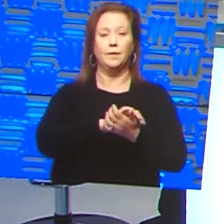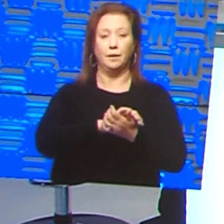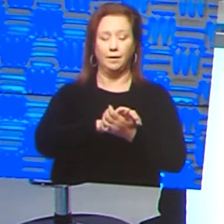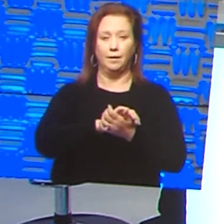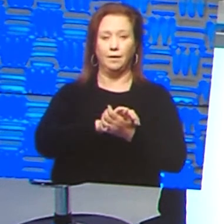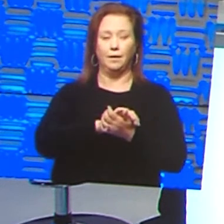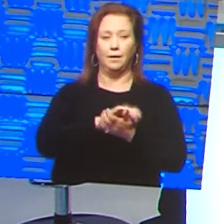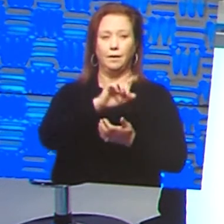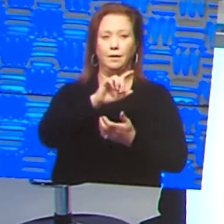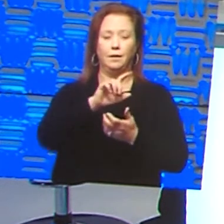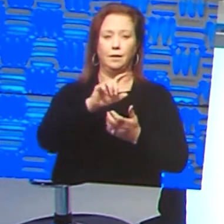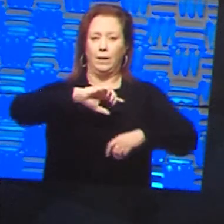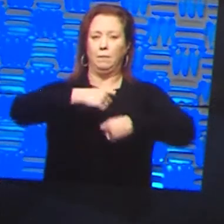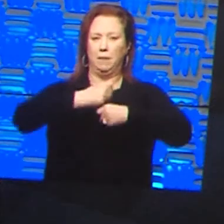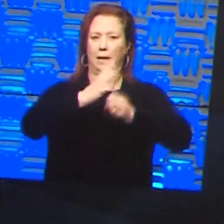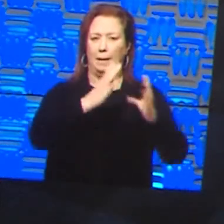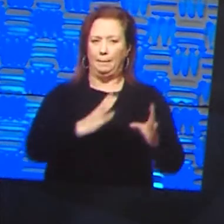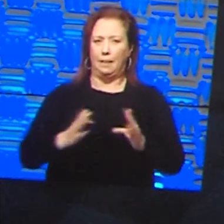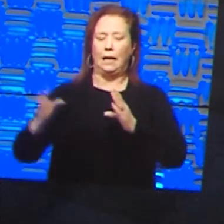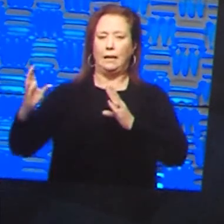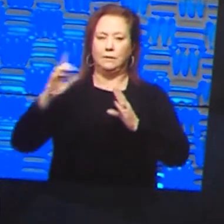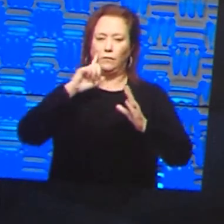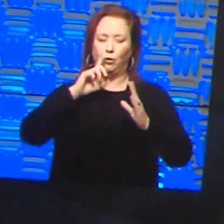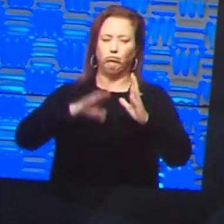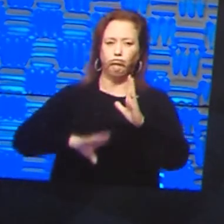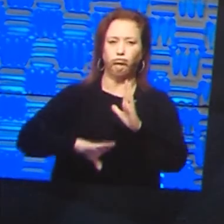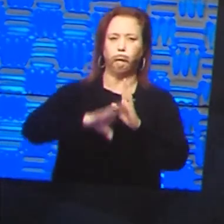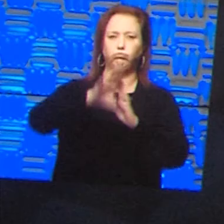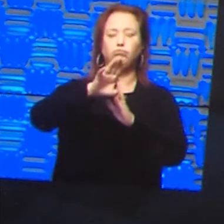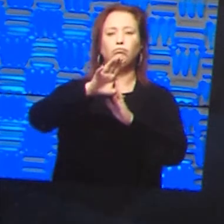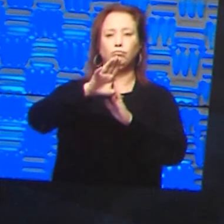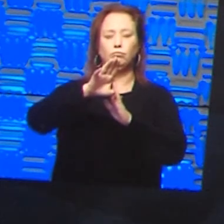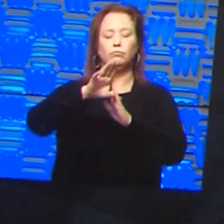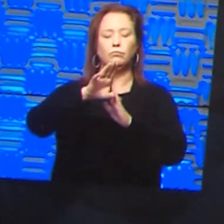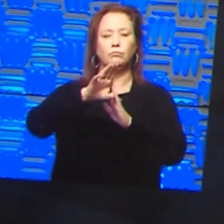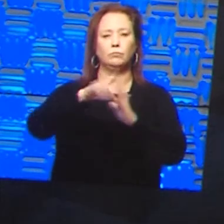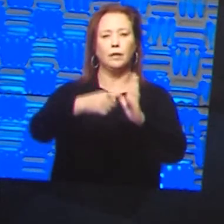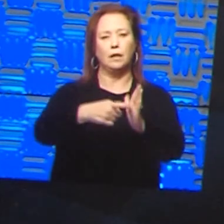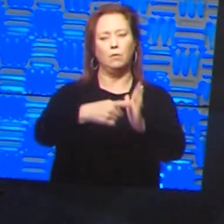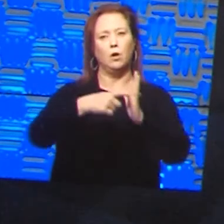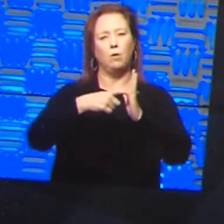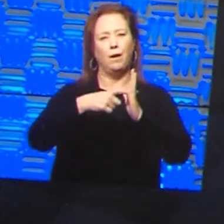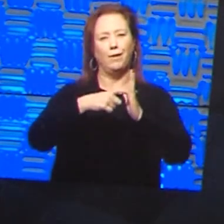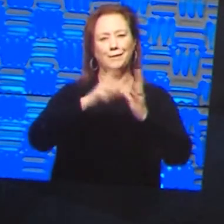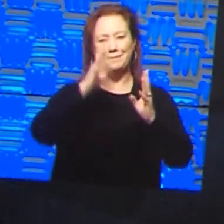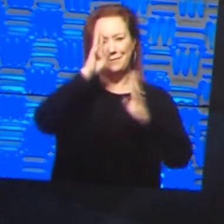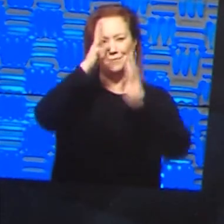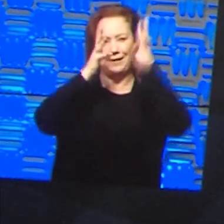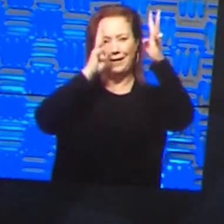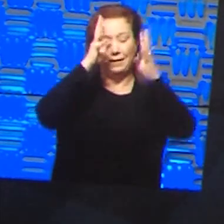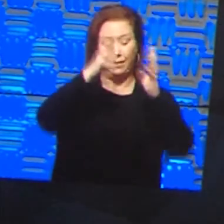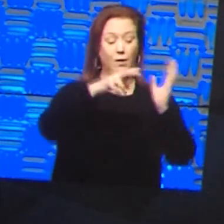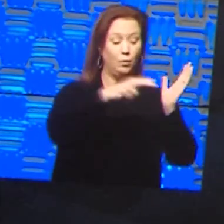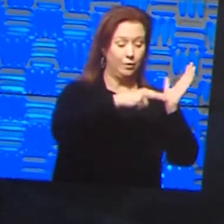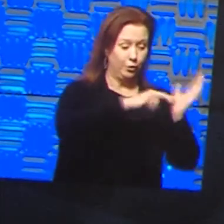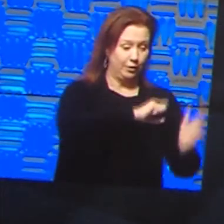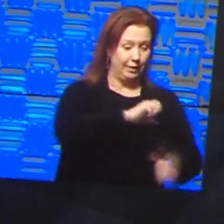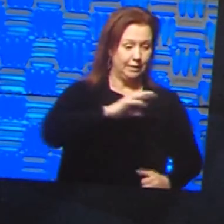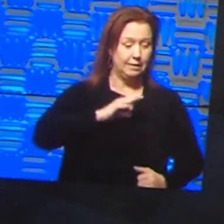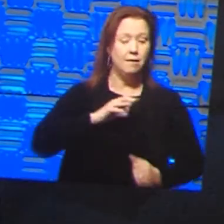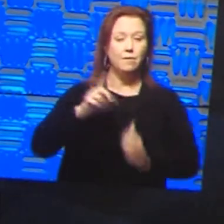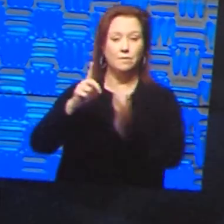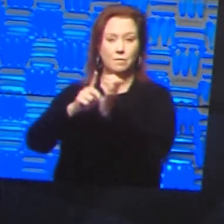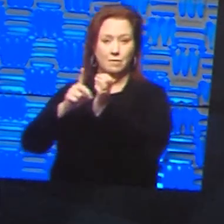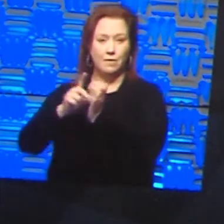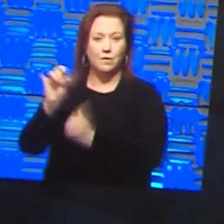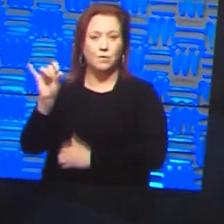asymptomatic patients. You know, we've made some plans for a surge that has required some creativity,